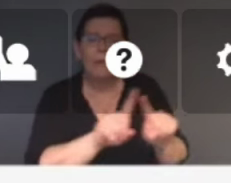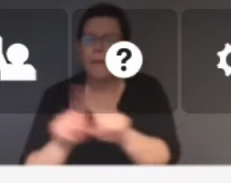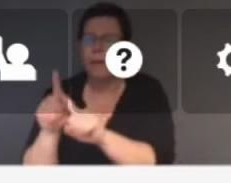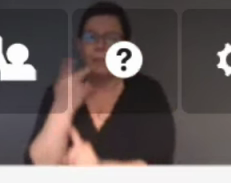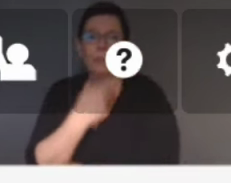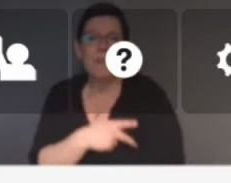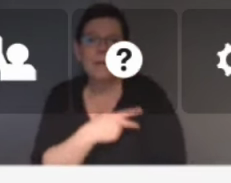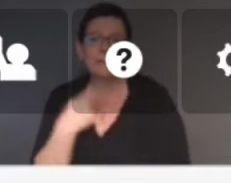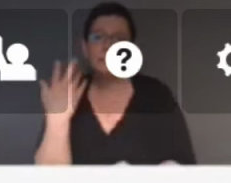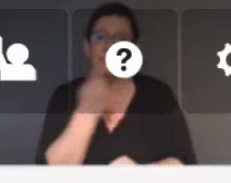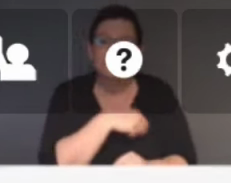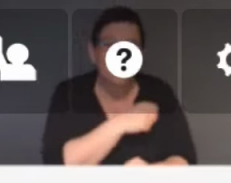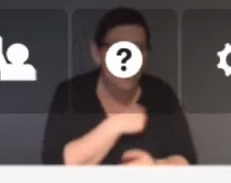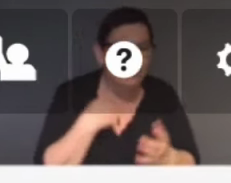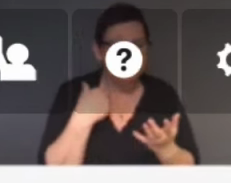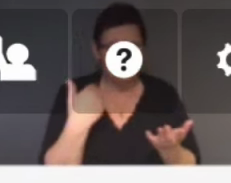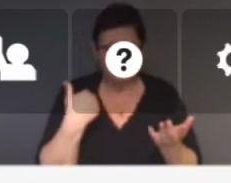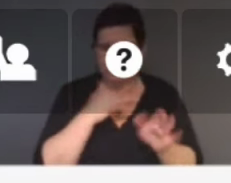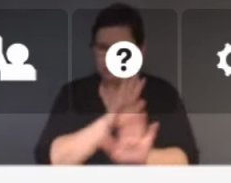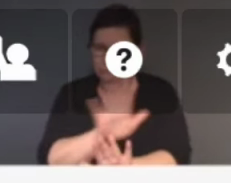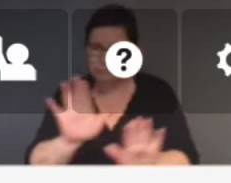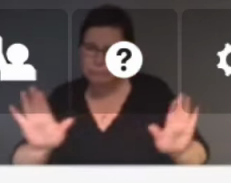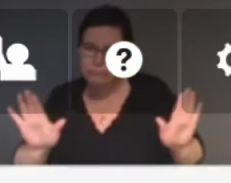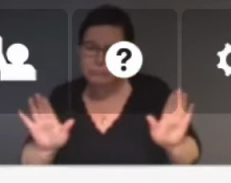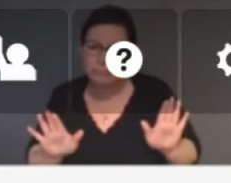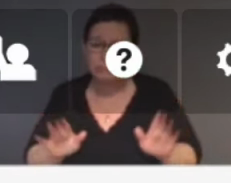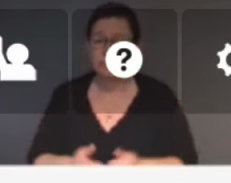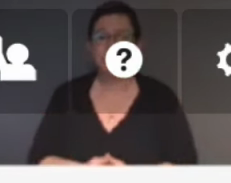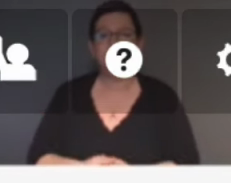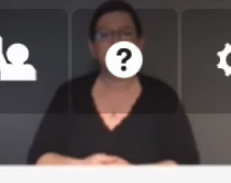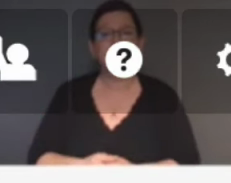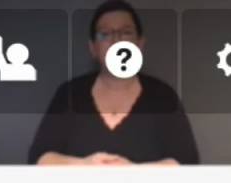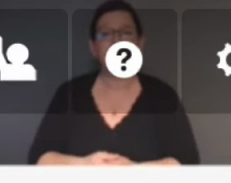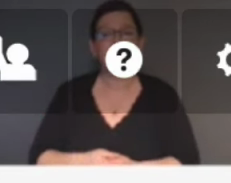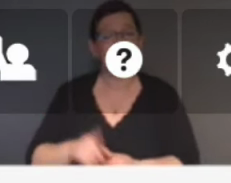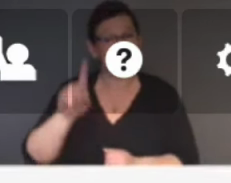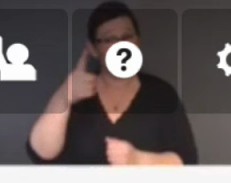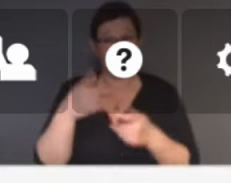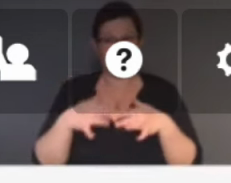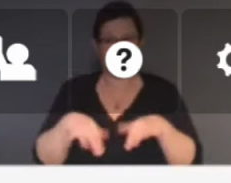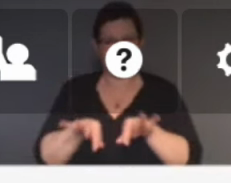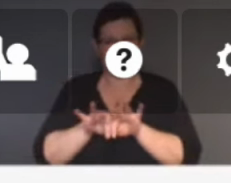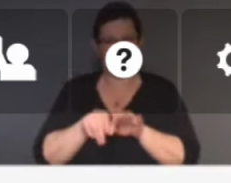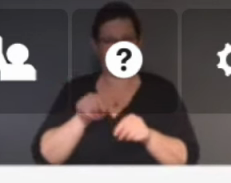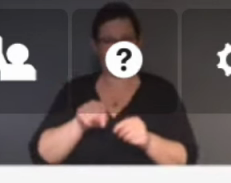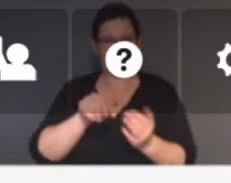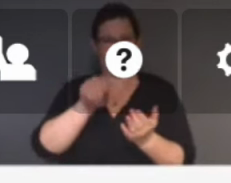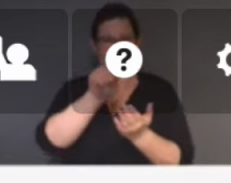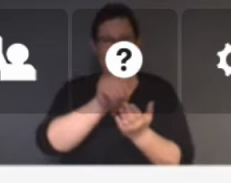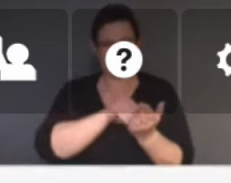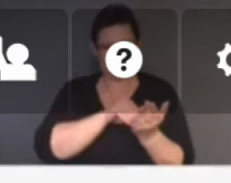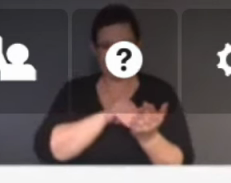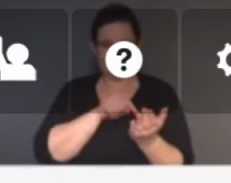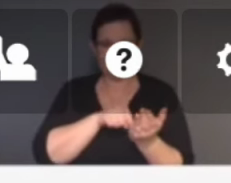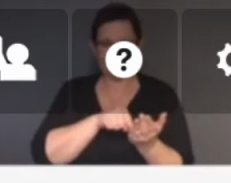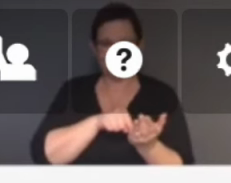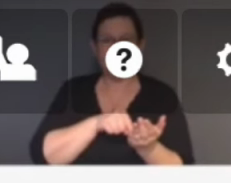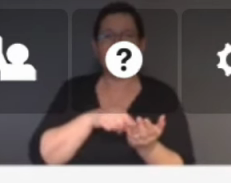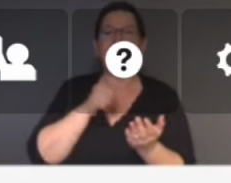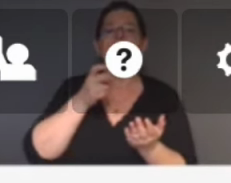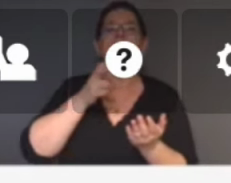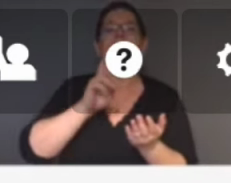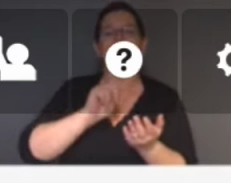benefits is the first step to receiving this. Let's see how you can get these benefits and what you need